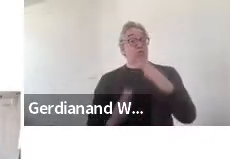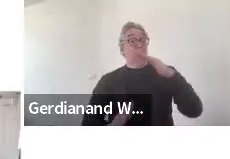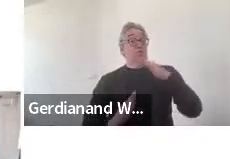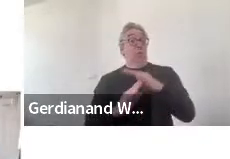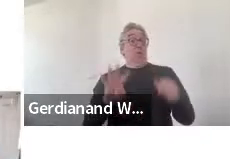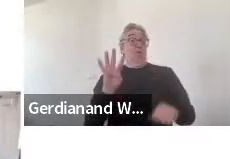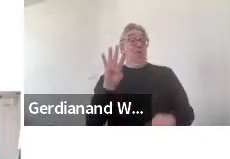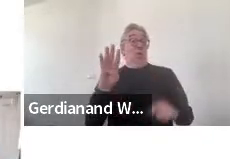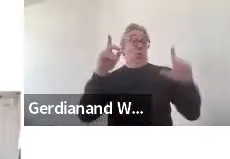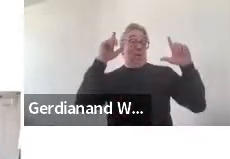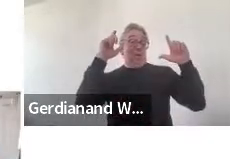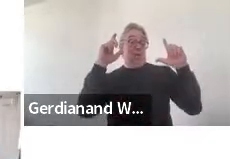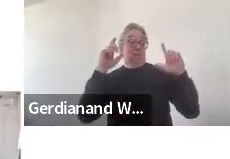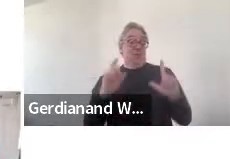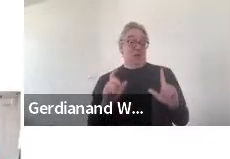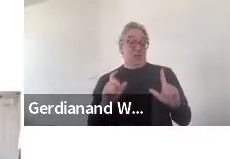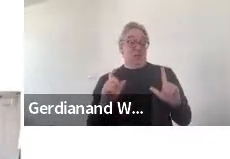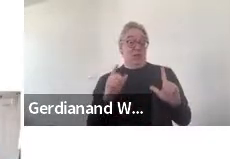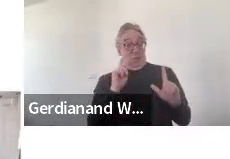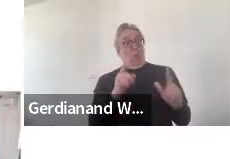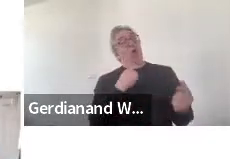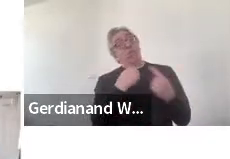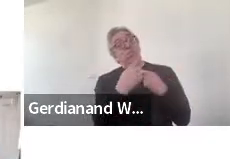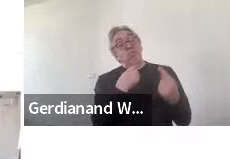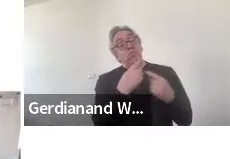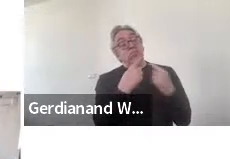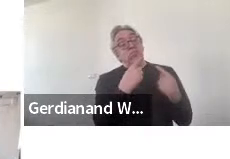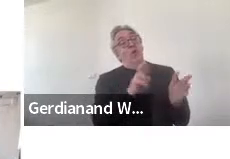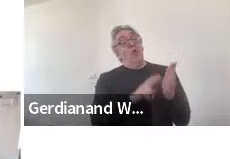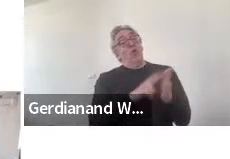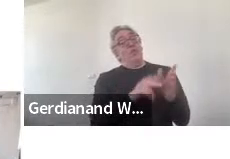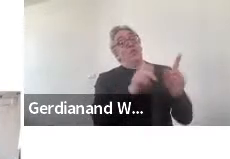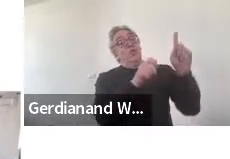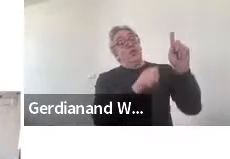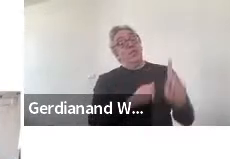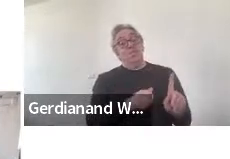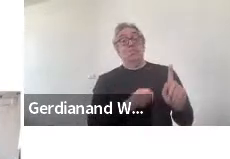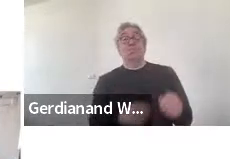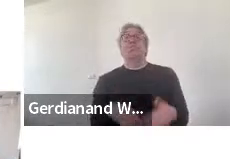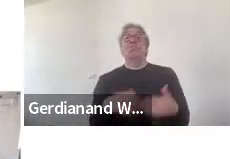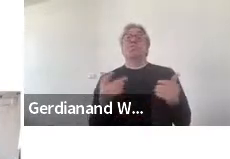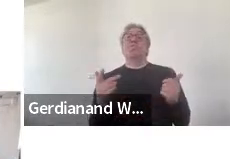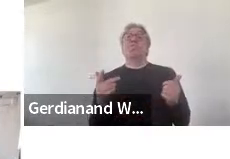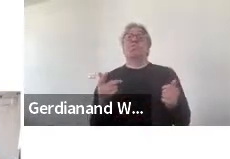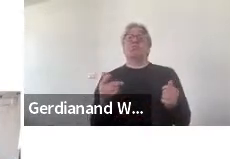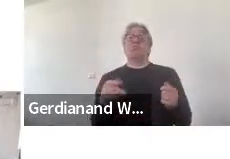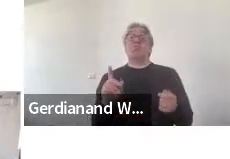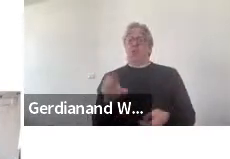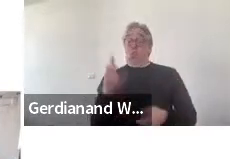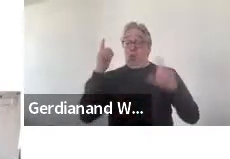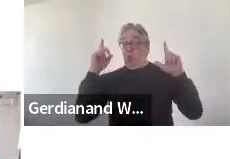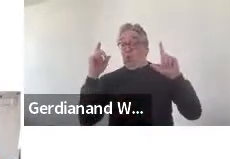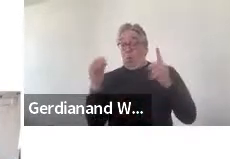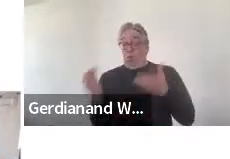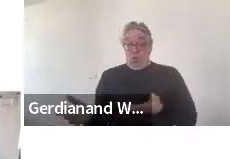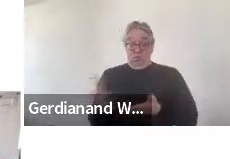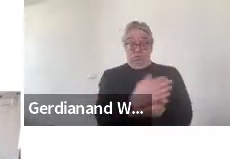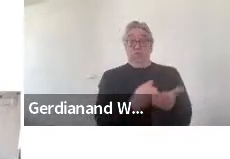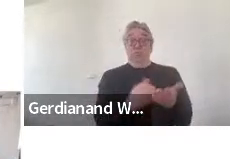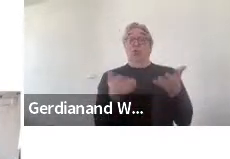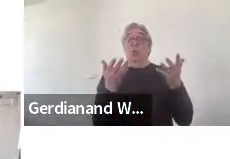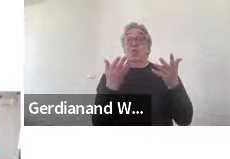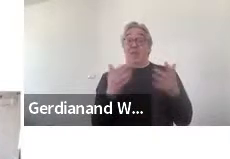were prioritized for the discussion with the researchers. After the data collection phase, the